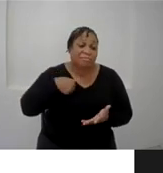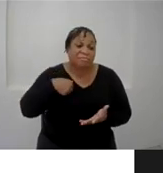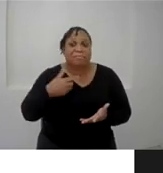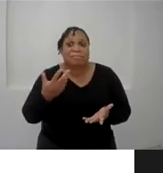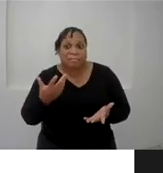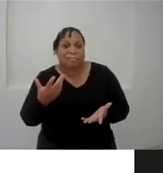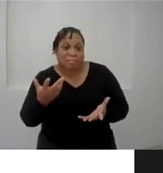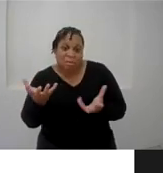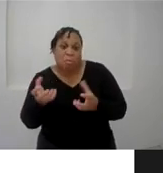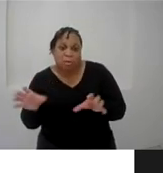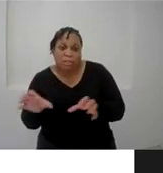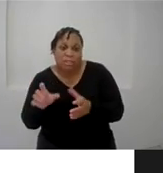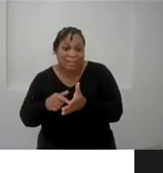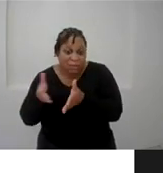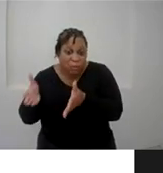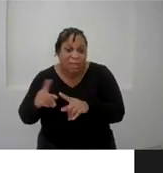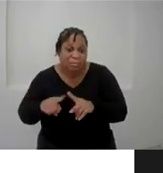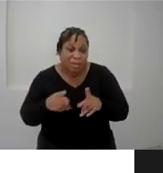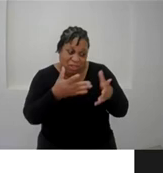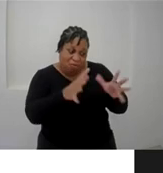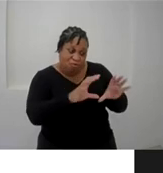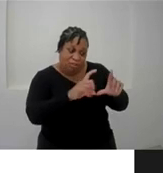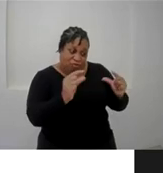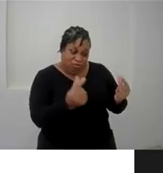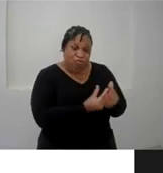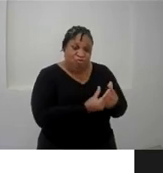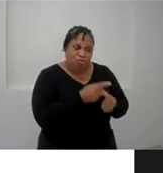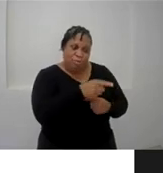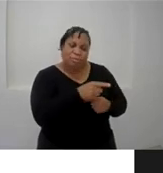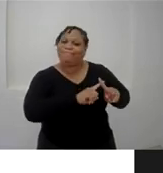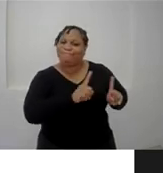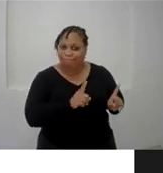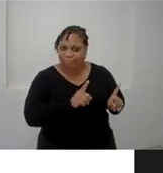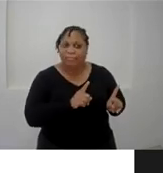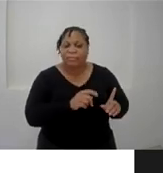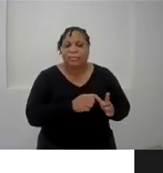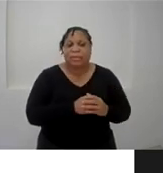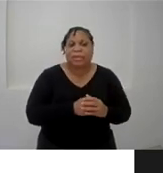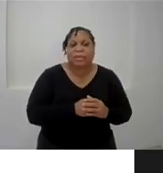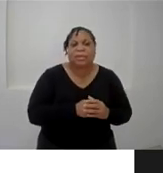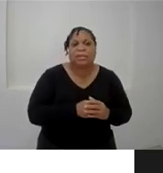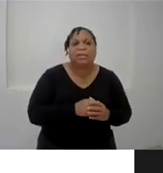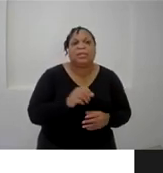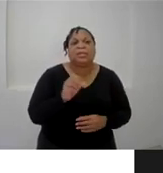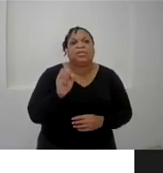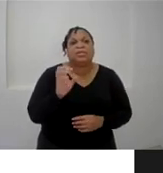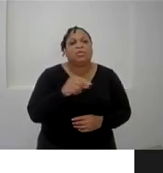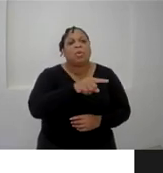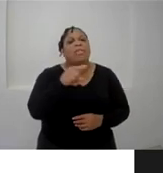this way, but actually the rest of the group want it to be done that way, so that they